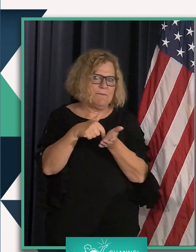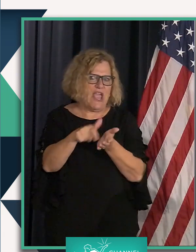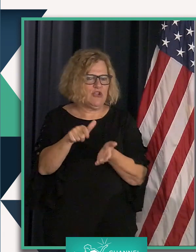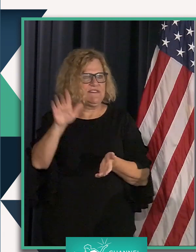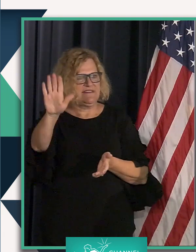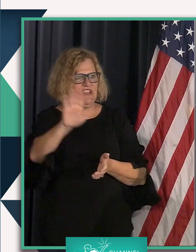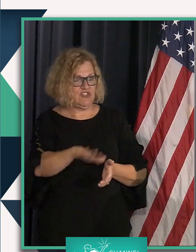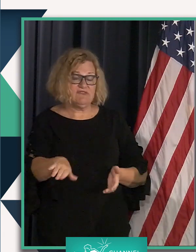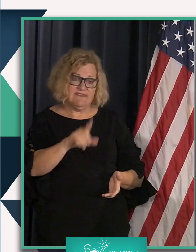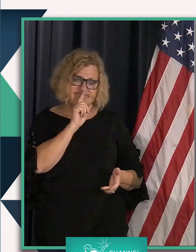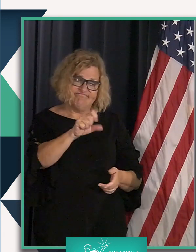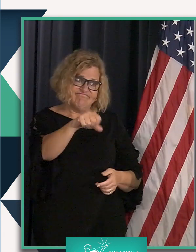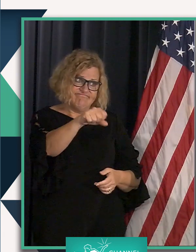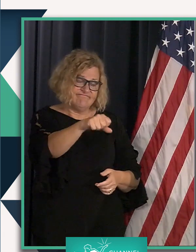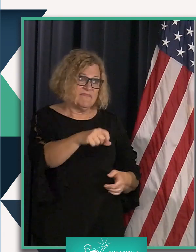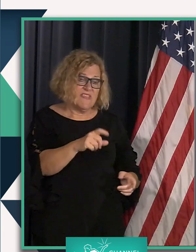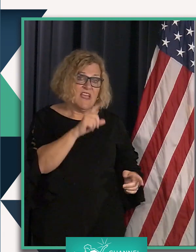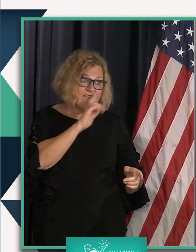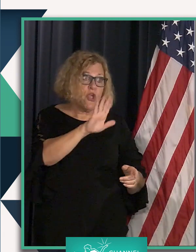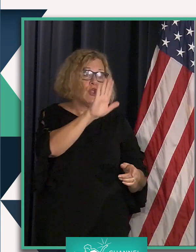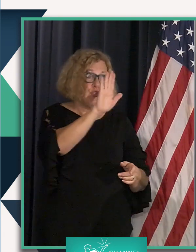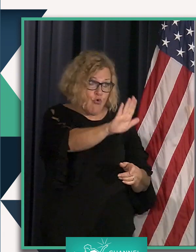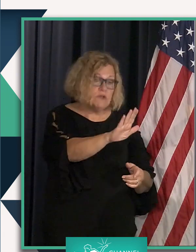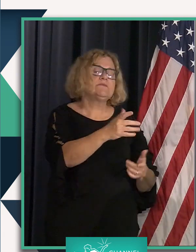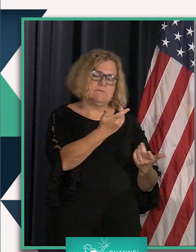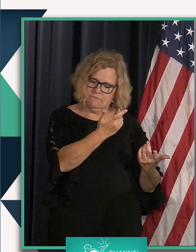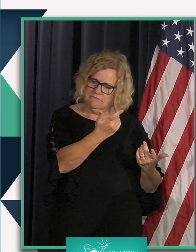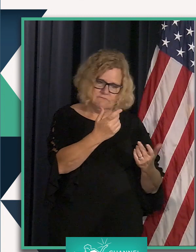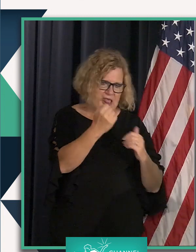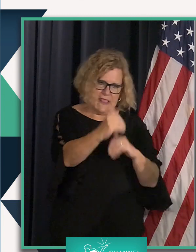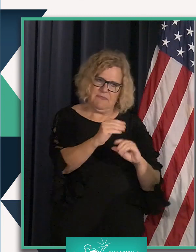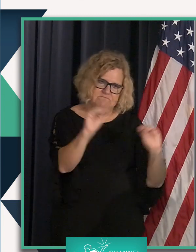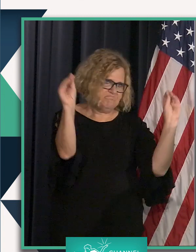taxpayers' children, then absolutely. If they're genuinely your dependents, there's no limit.